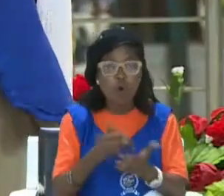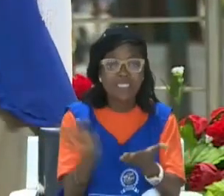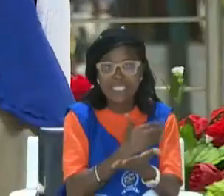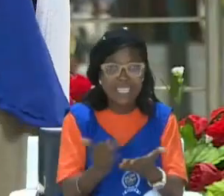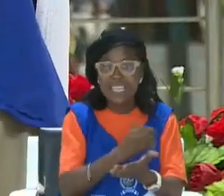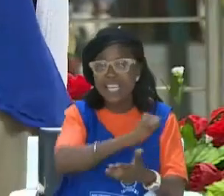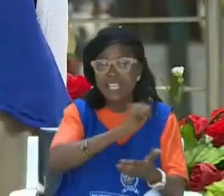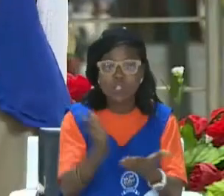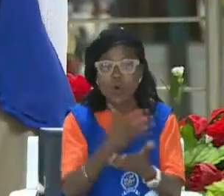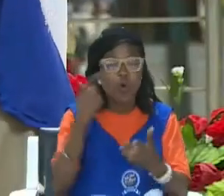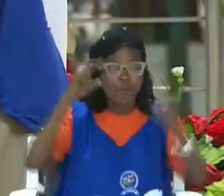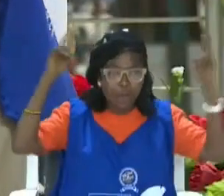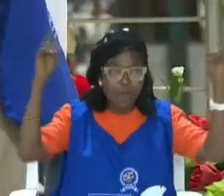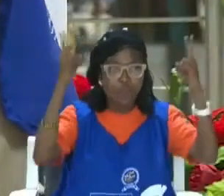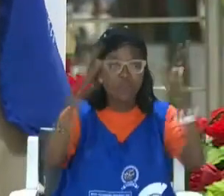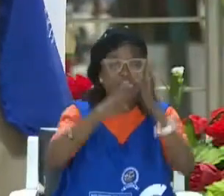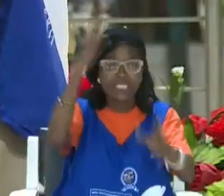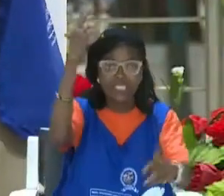victory.